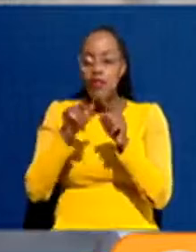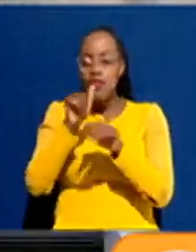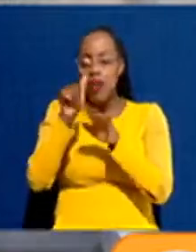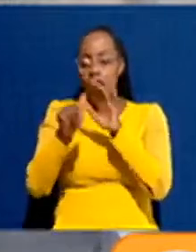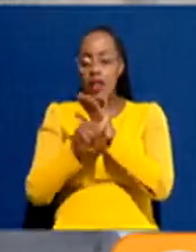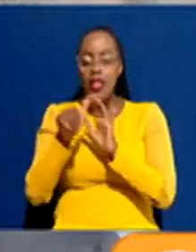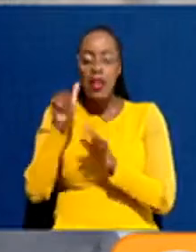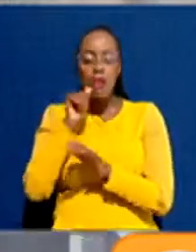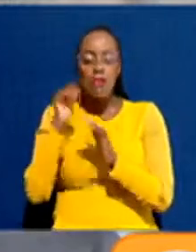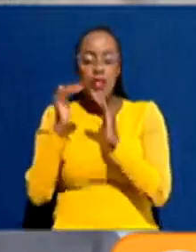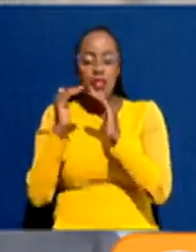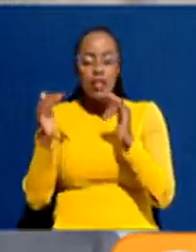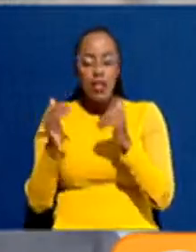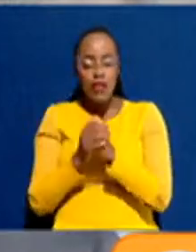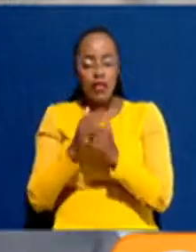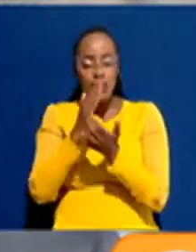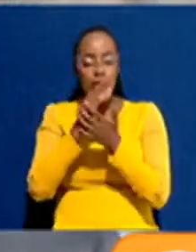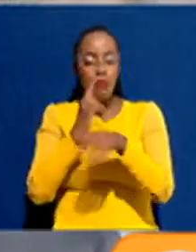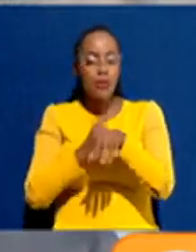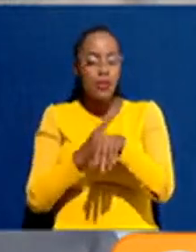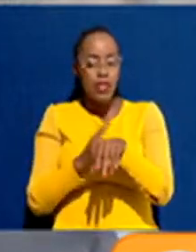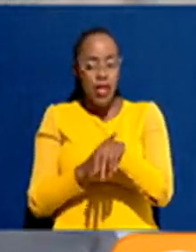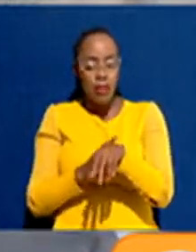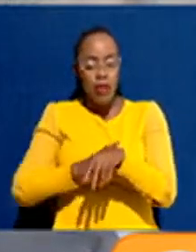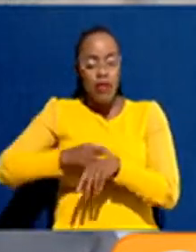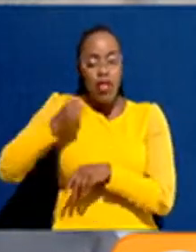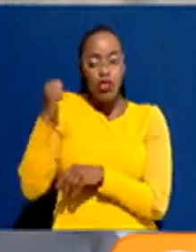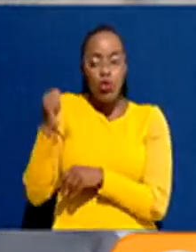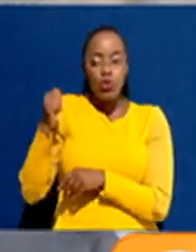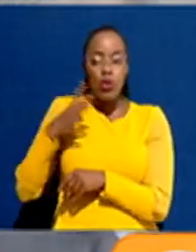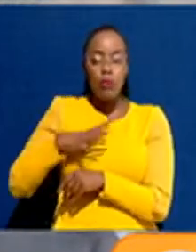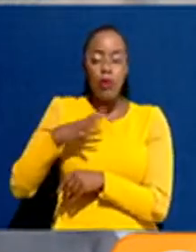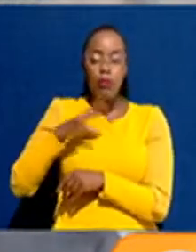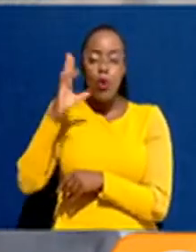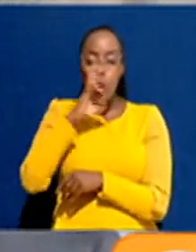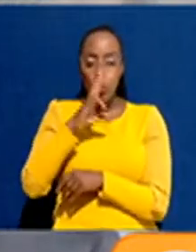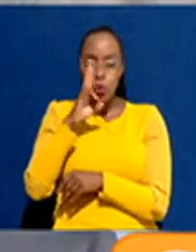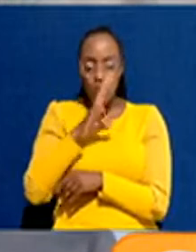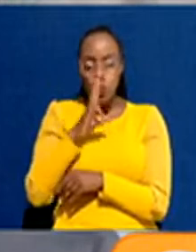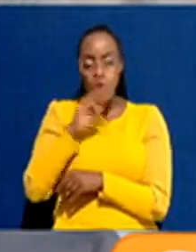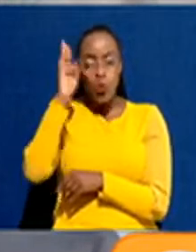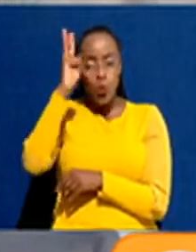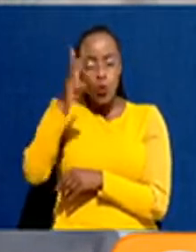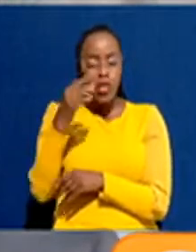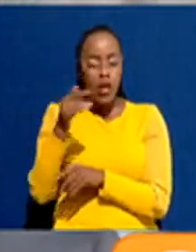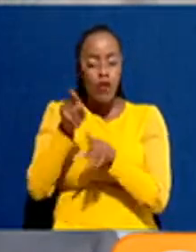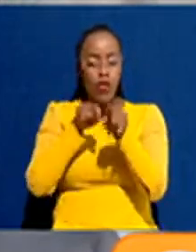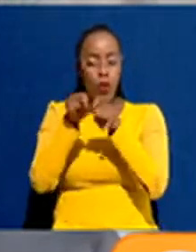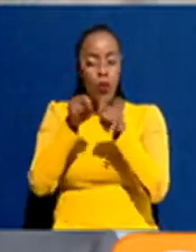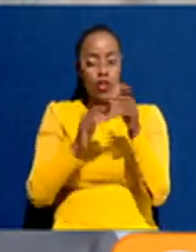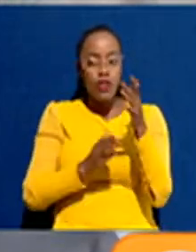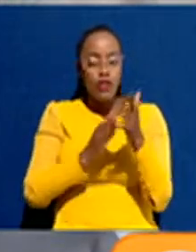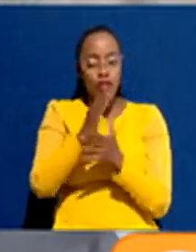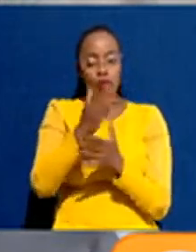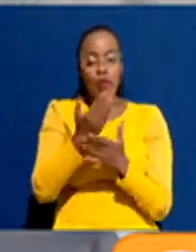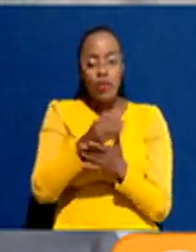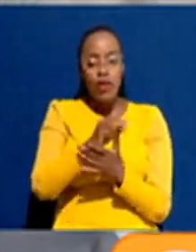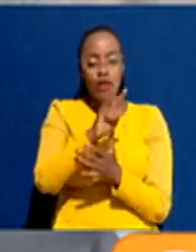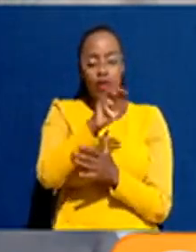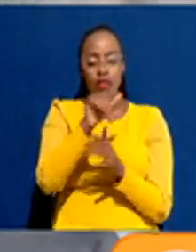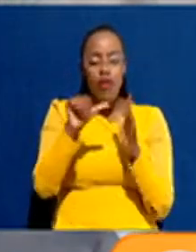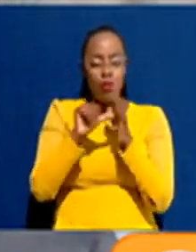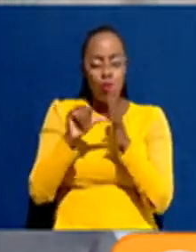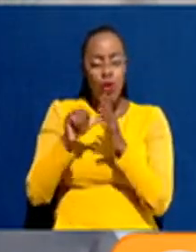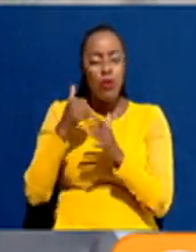Isles. Sometimes the Scots will joke about being controlled by the English, and therefore they have